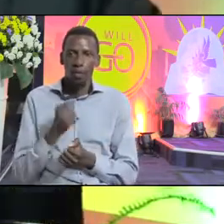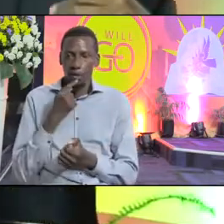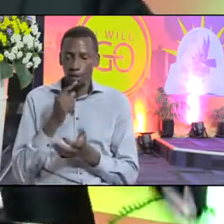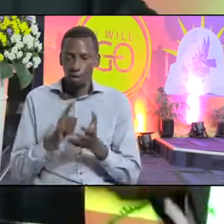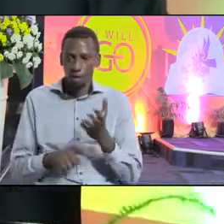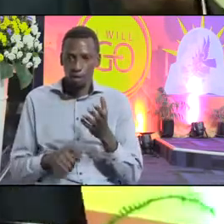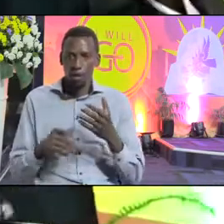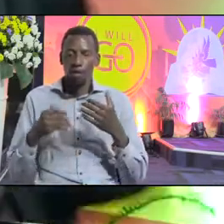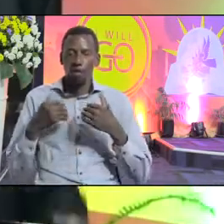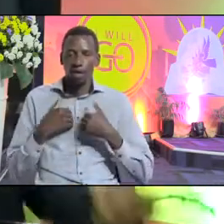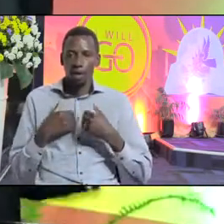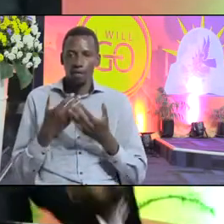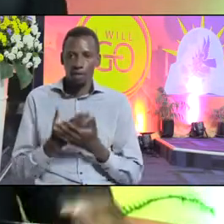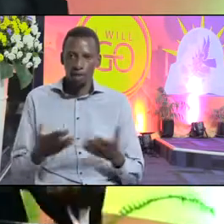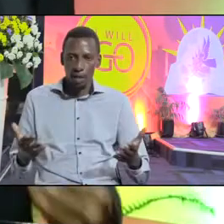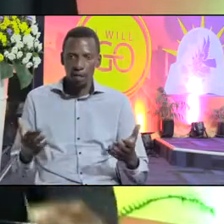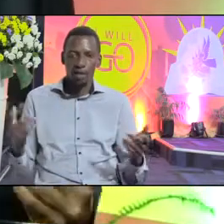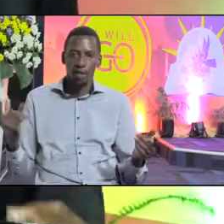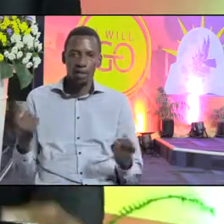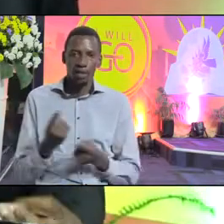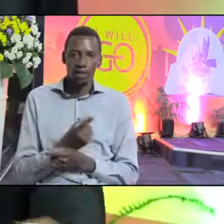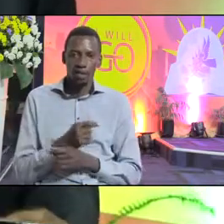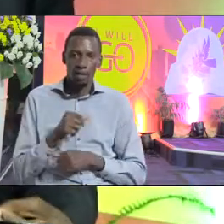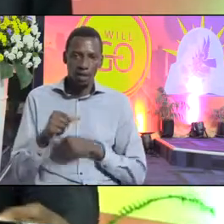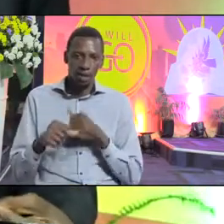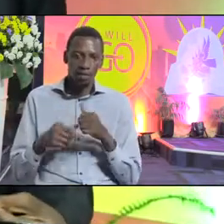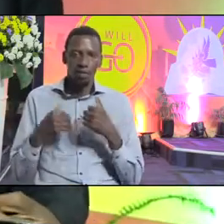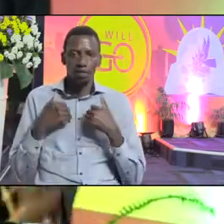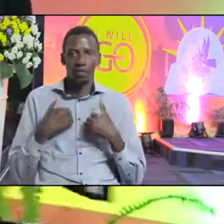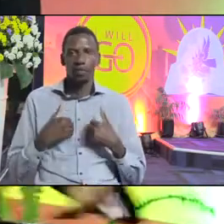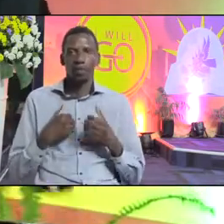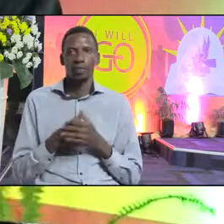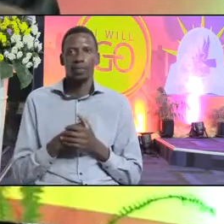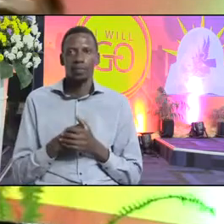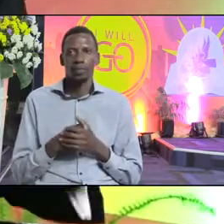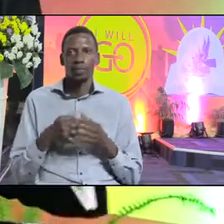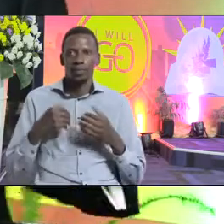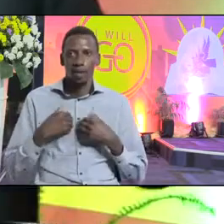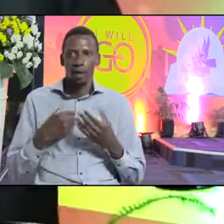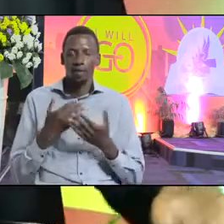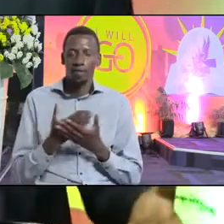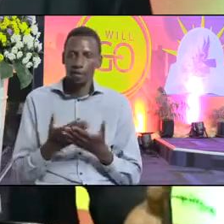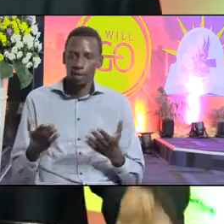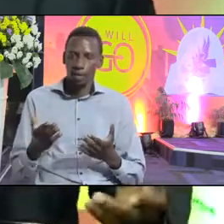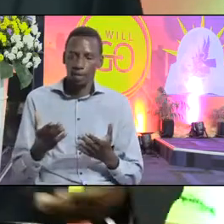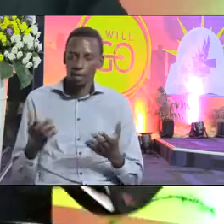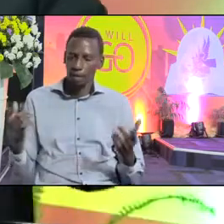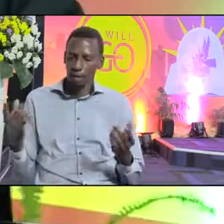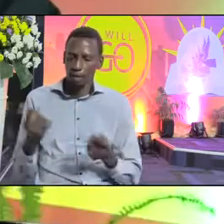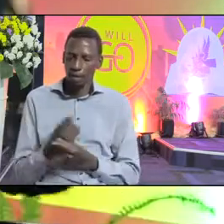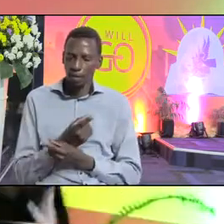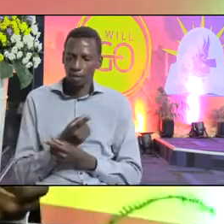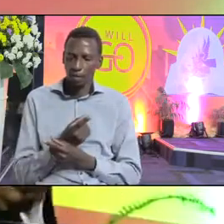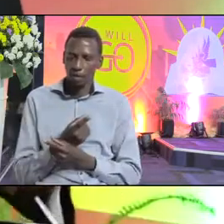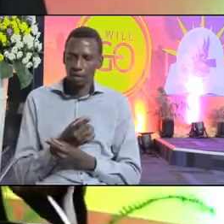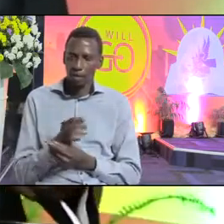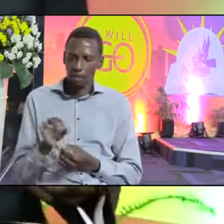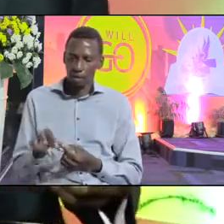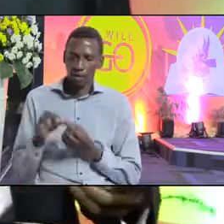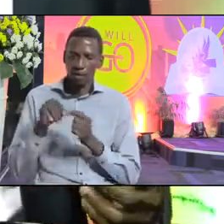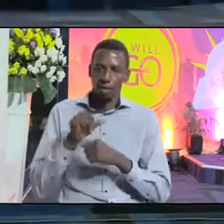is something different about me. There's something strange about this preacher. There's something